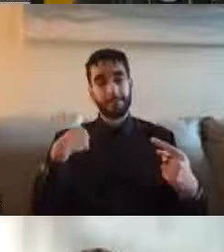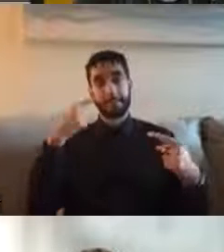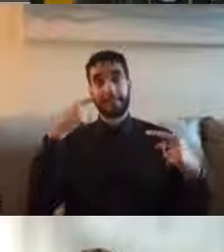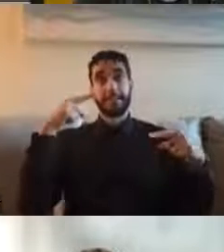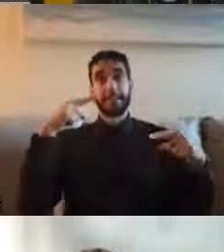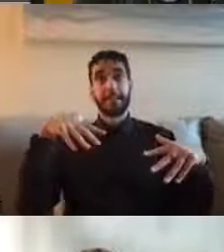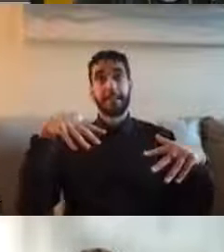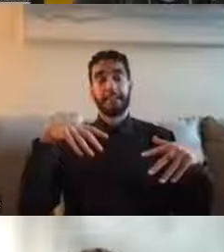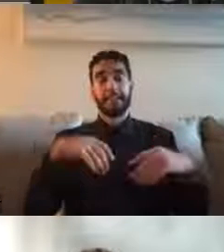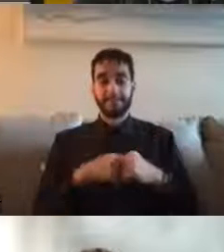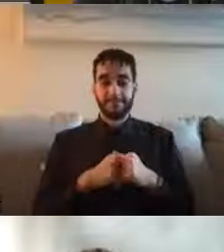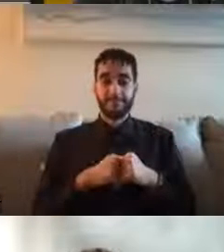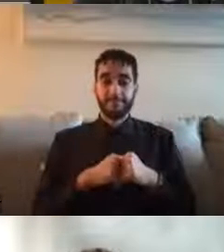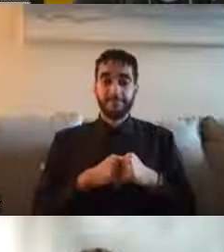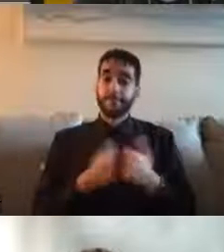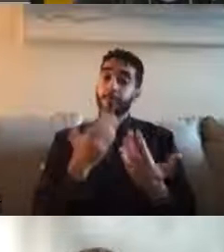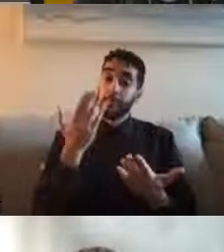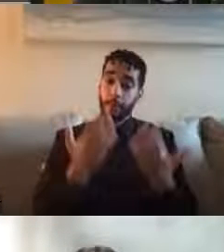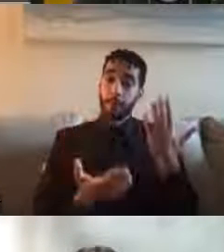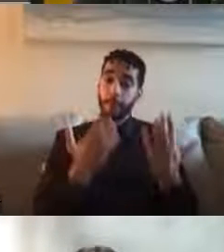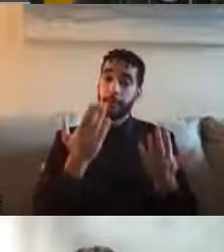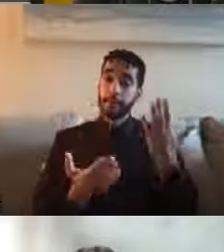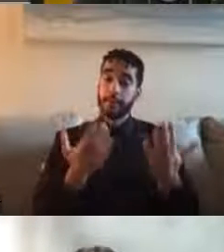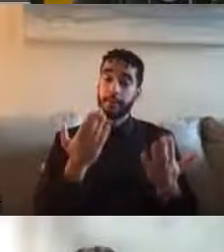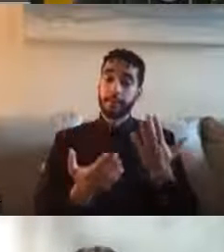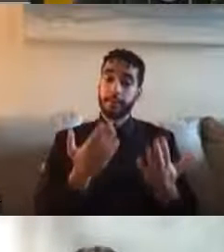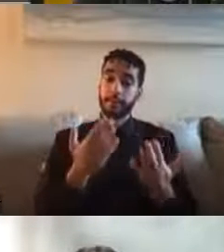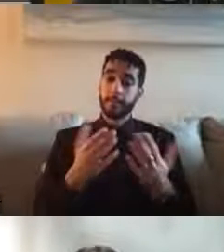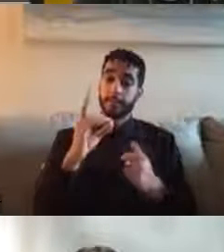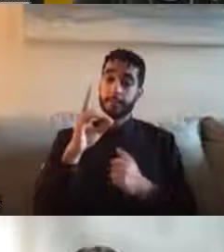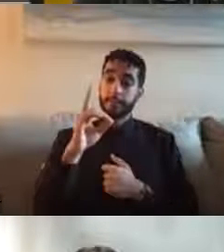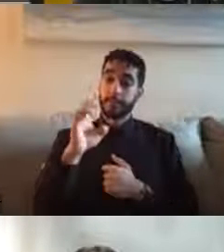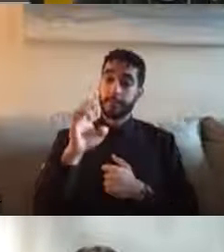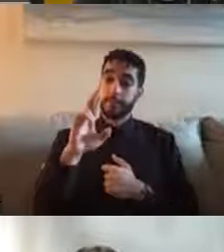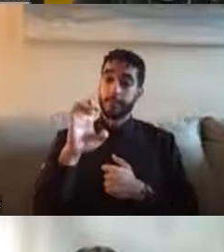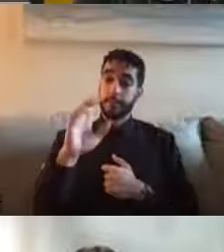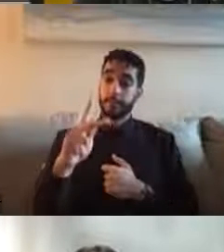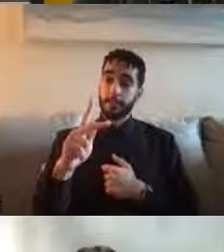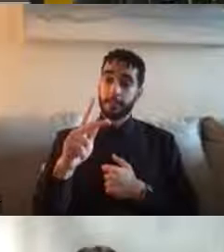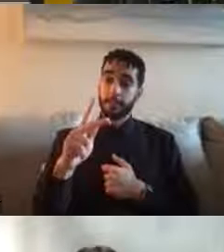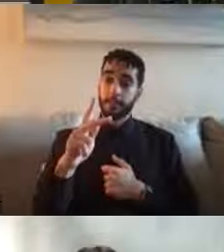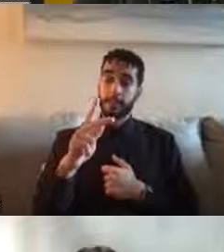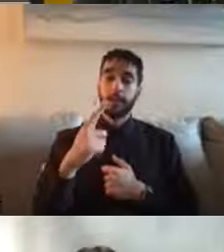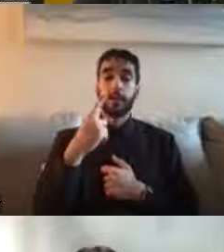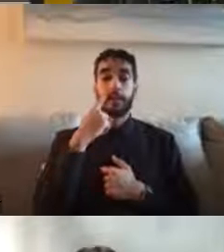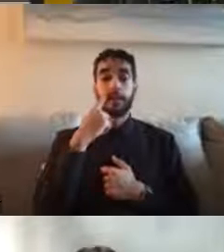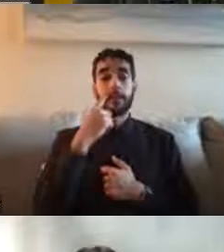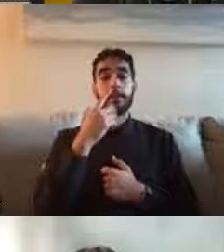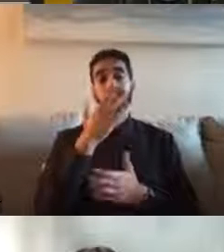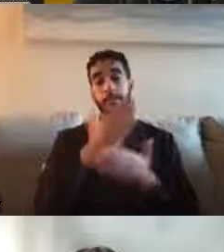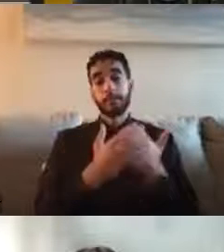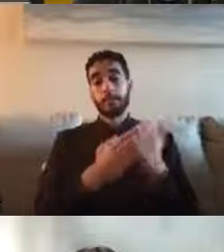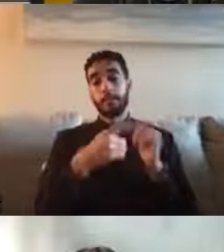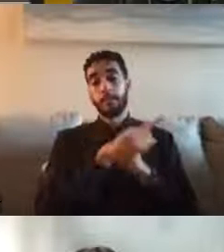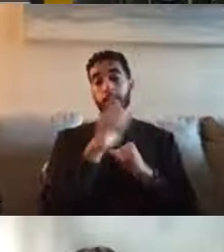that we've been given. I mean, maybe, Derek, because I do think some of what Susan is going to be speaking to later